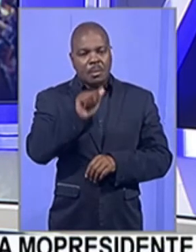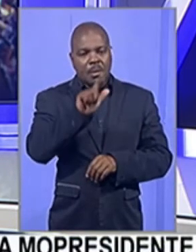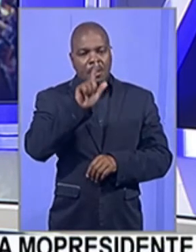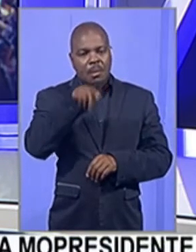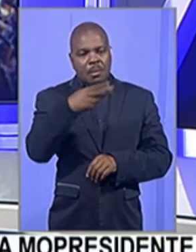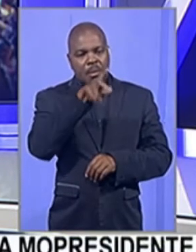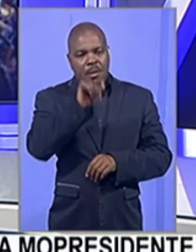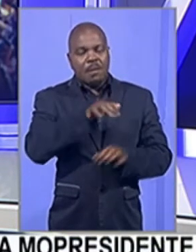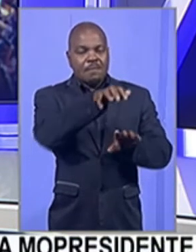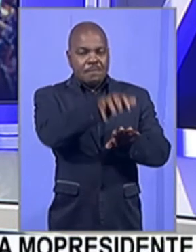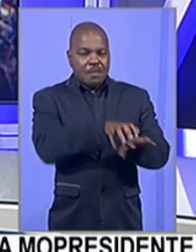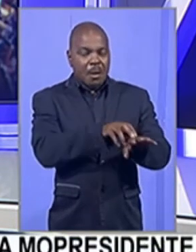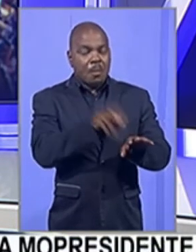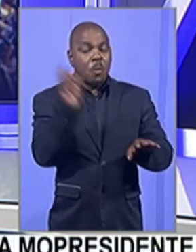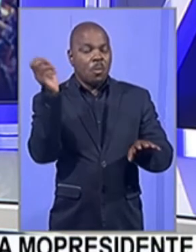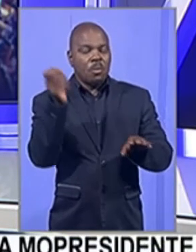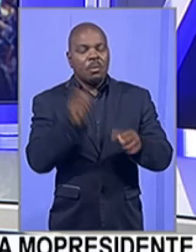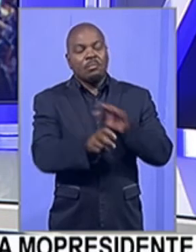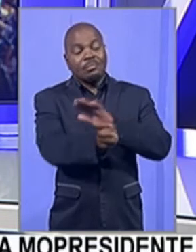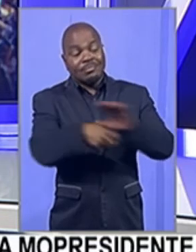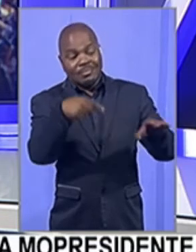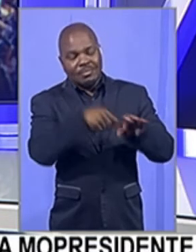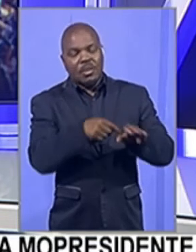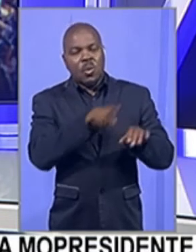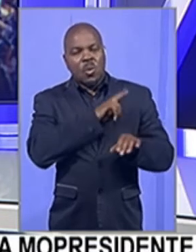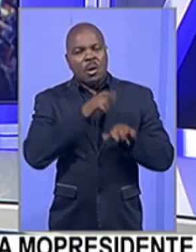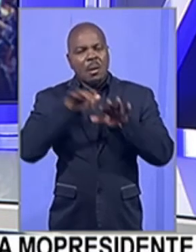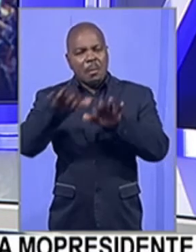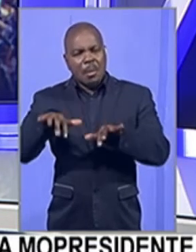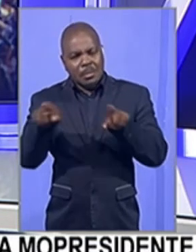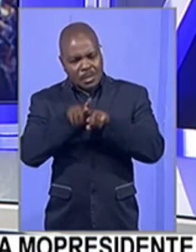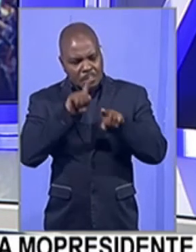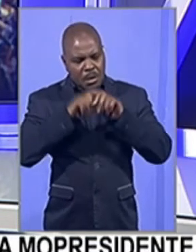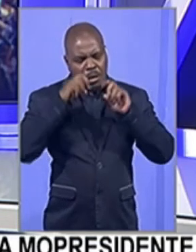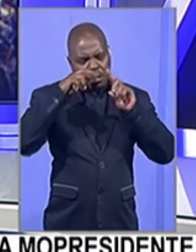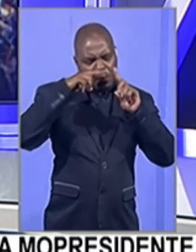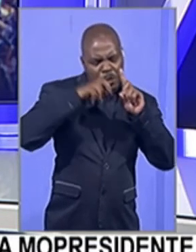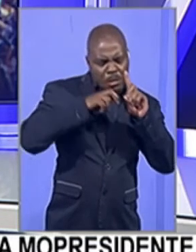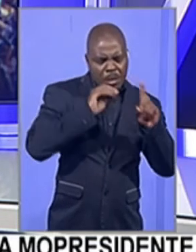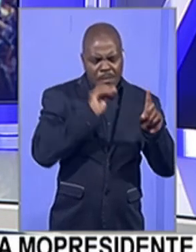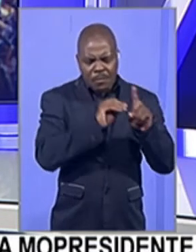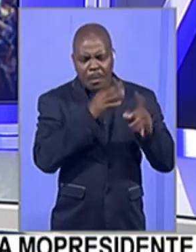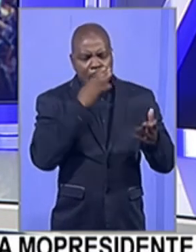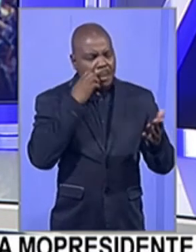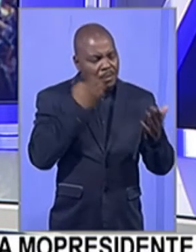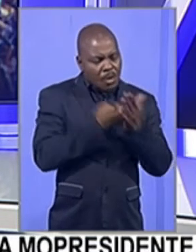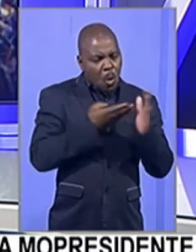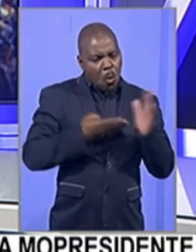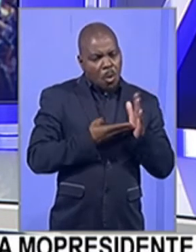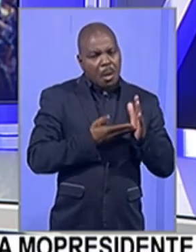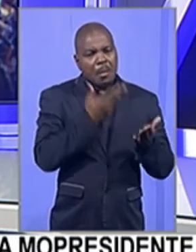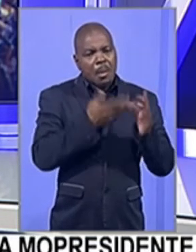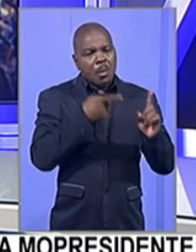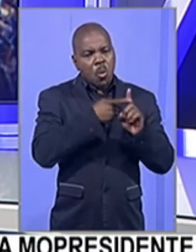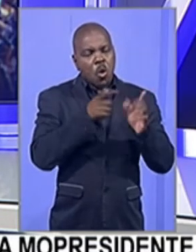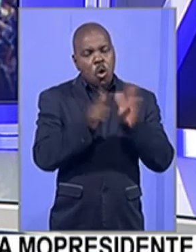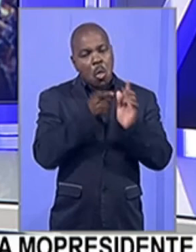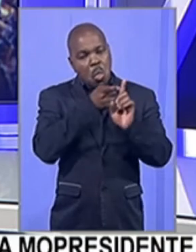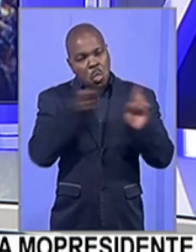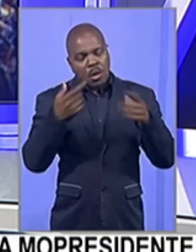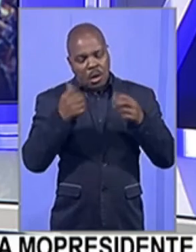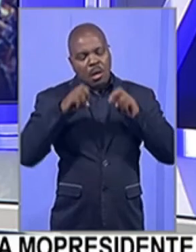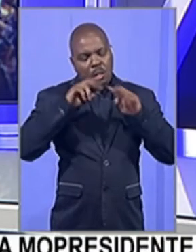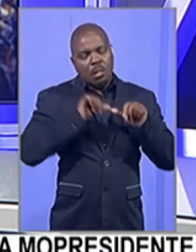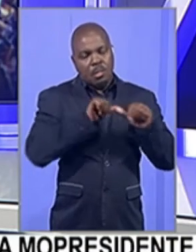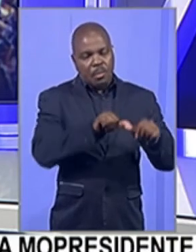ya pala pala. Sena, kina kwenyeo parlamente, ndzengi batisisa ebang, huna lebo paki, boso kwa mwadumo presidente, uile ato la mlao, kana kwa